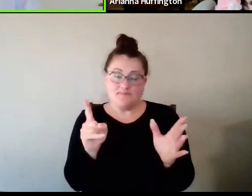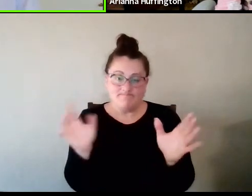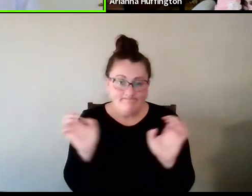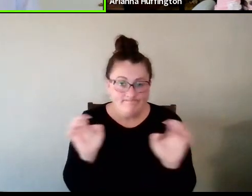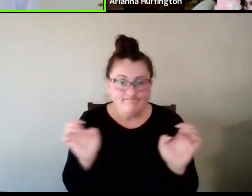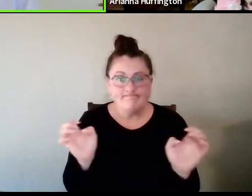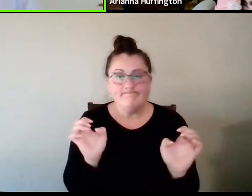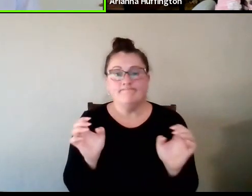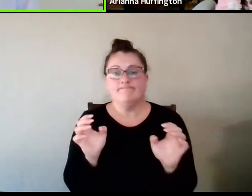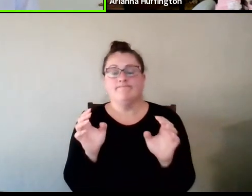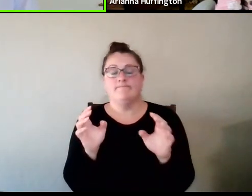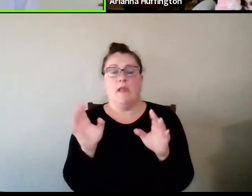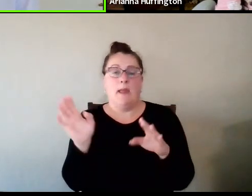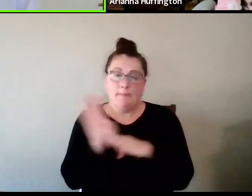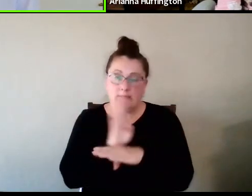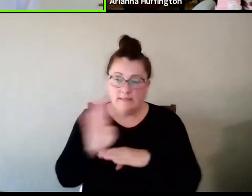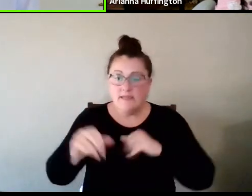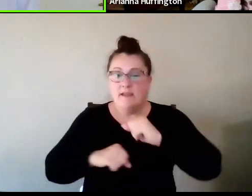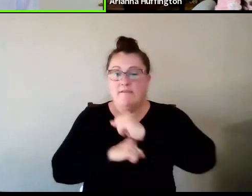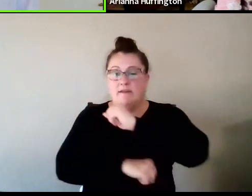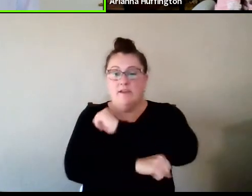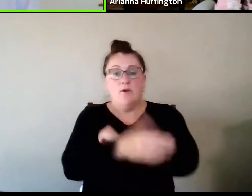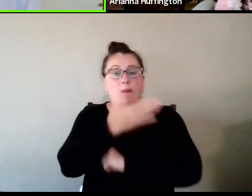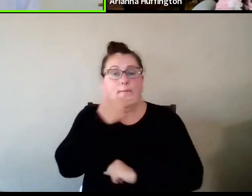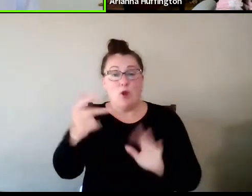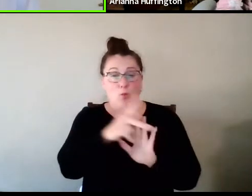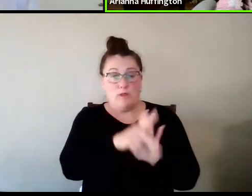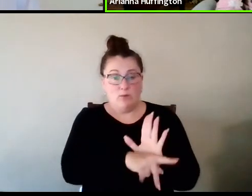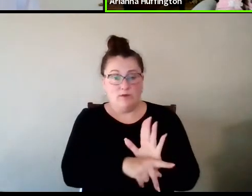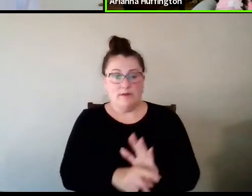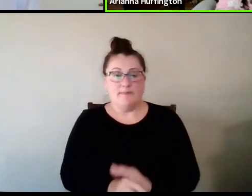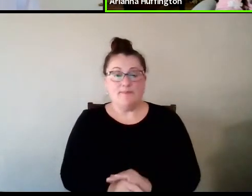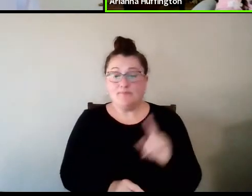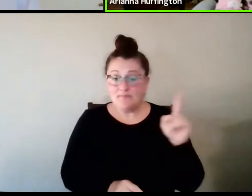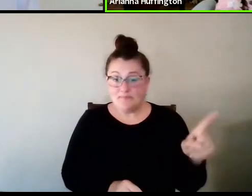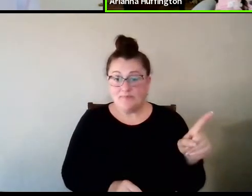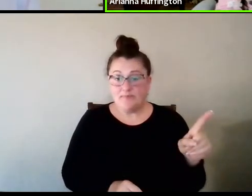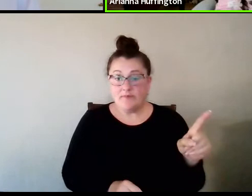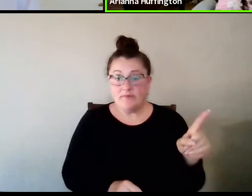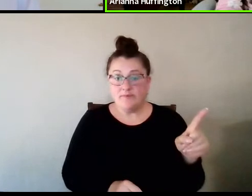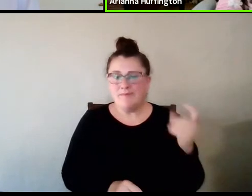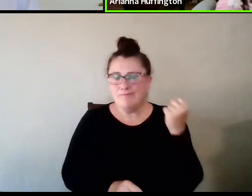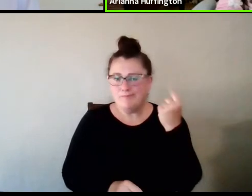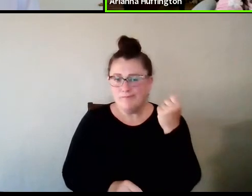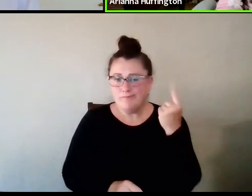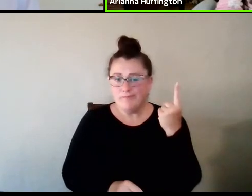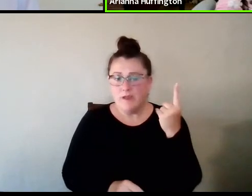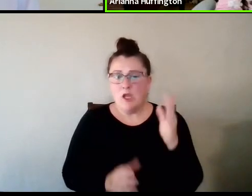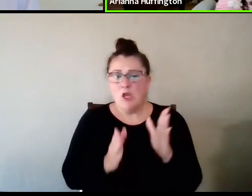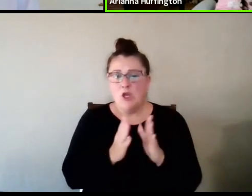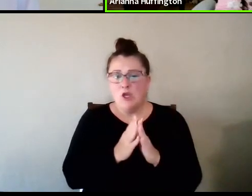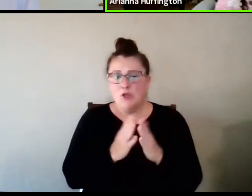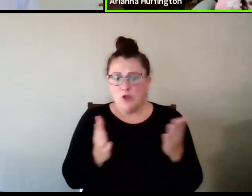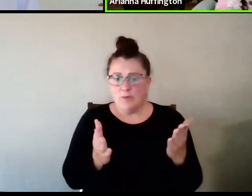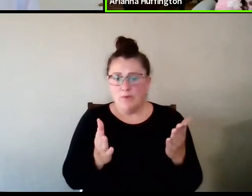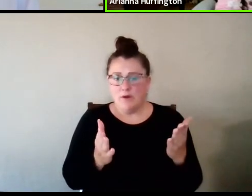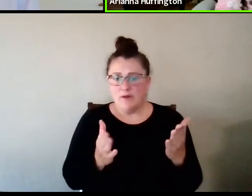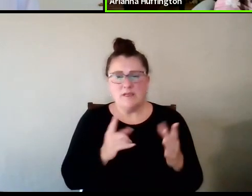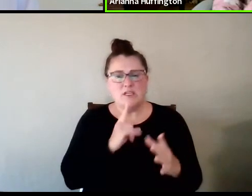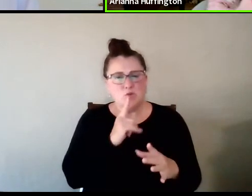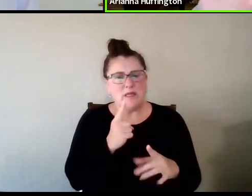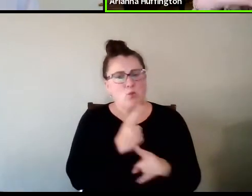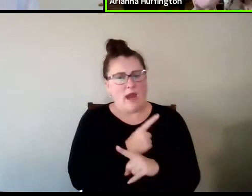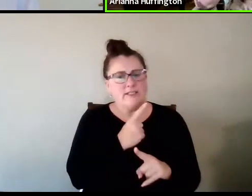refoundation of business and society around better principles. And, you know, although your book, Hubert, is very, very